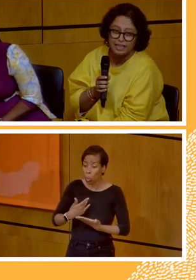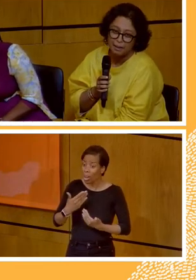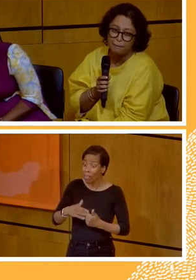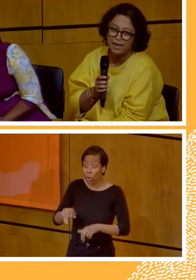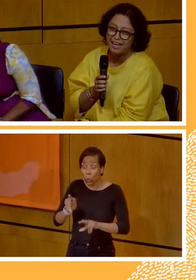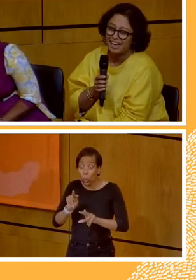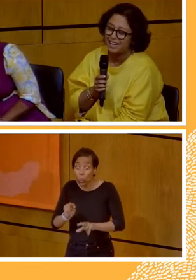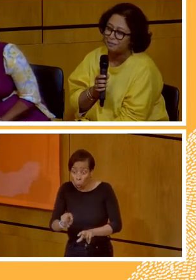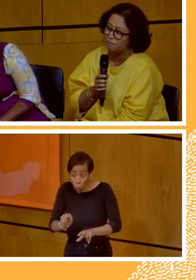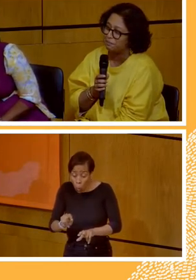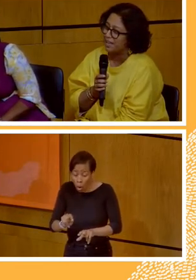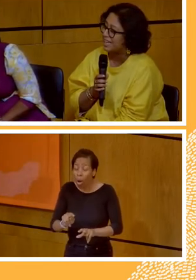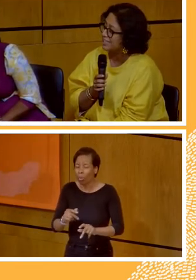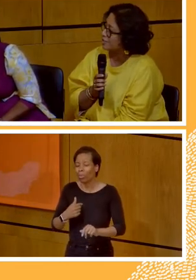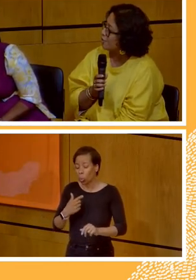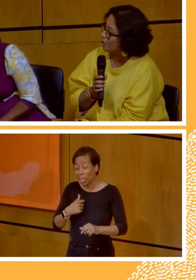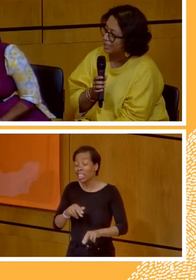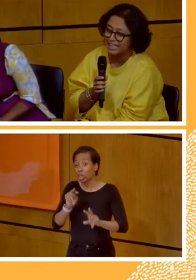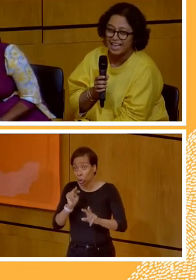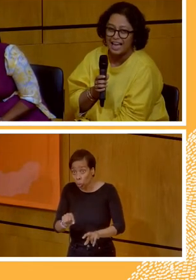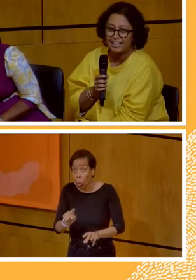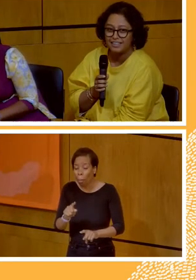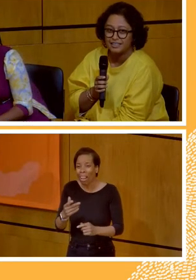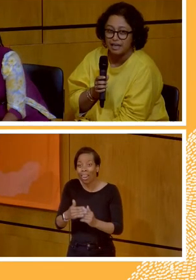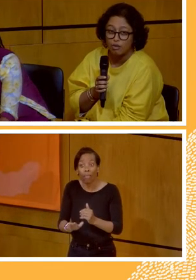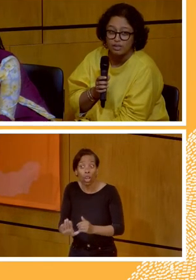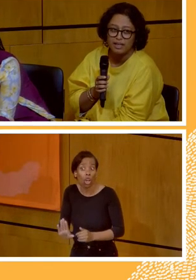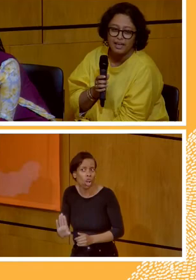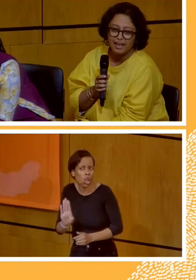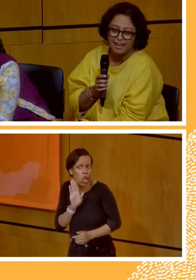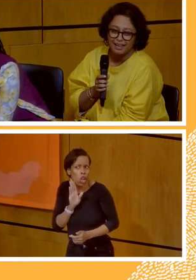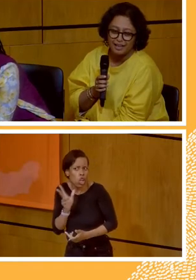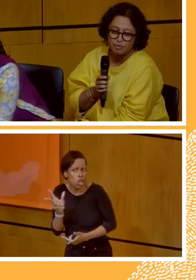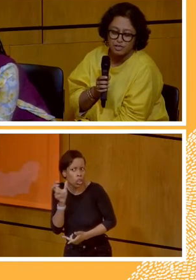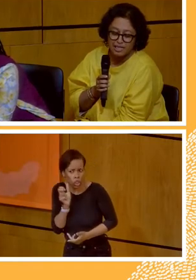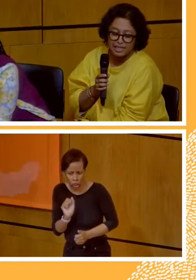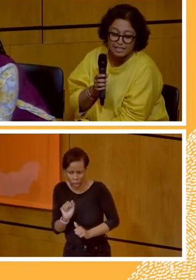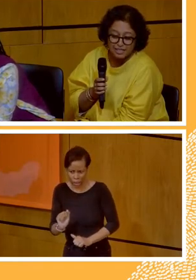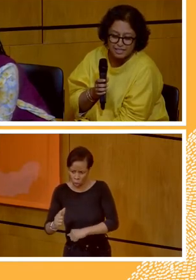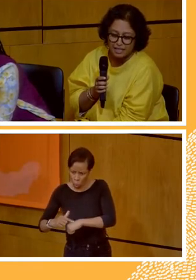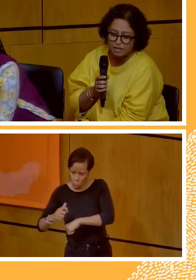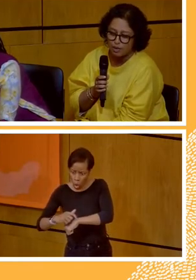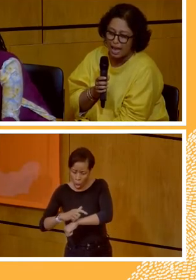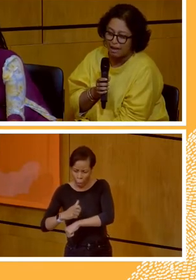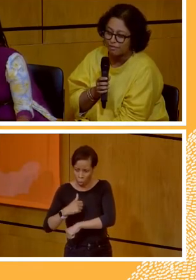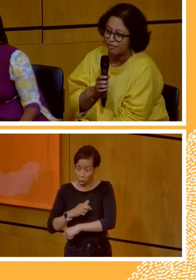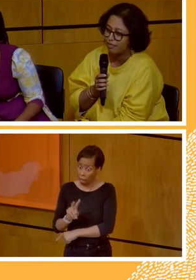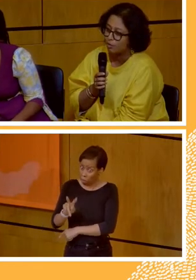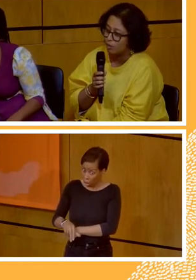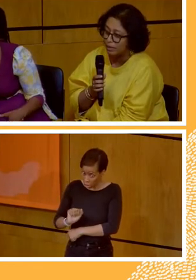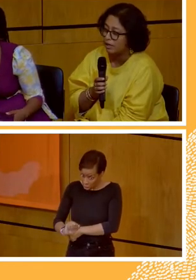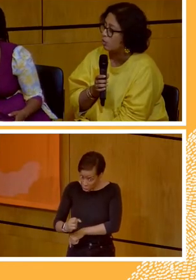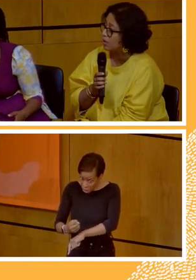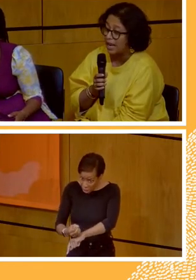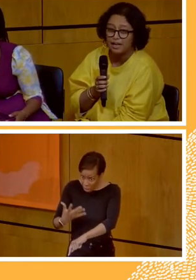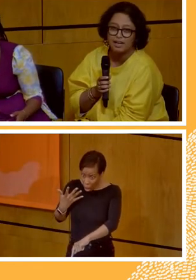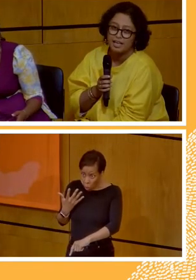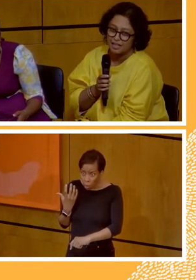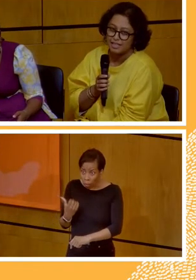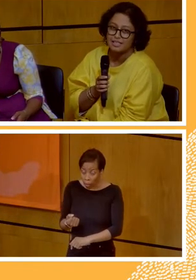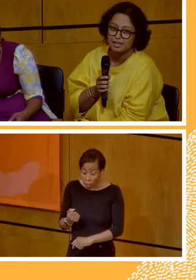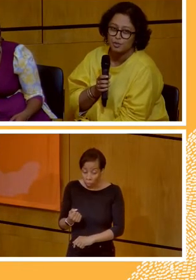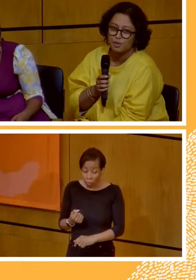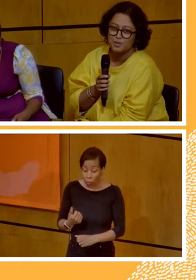we heard them. I didn't know that they had a sound. It was really interesting to have the women who